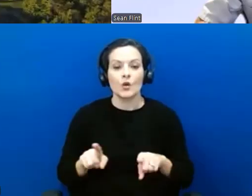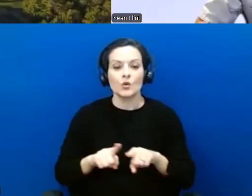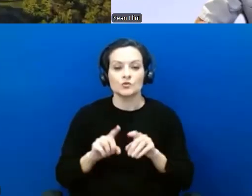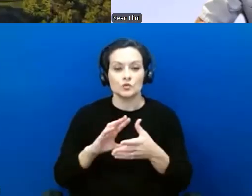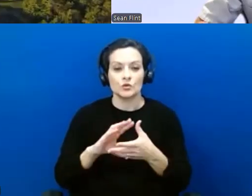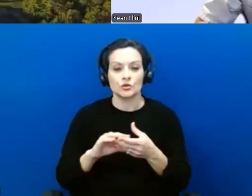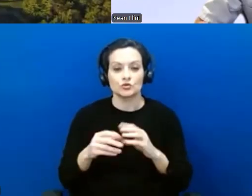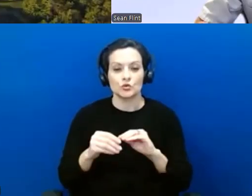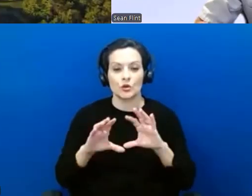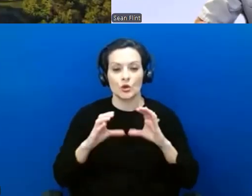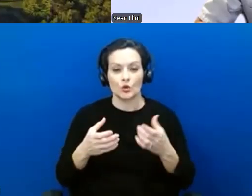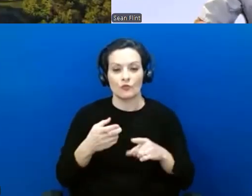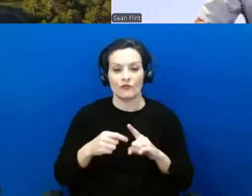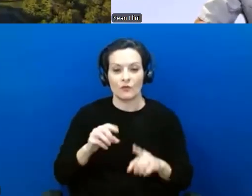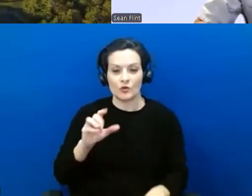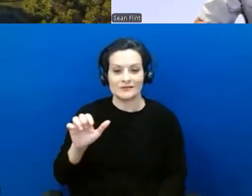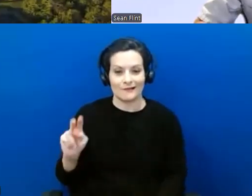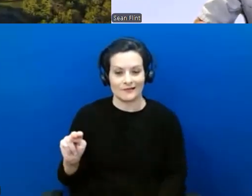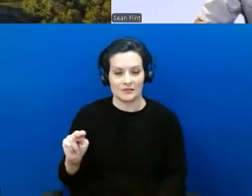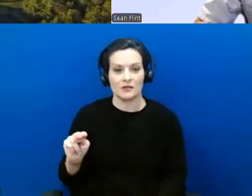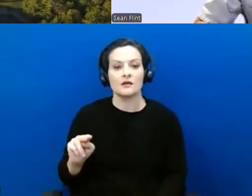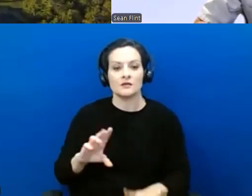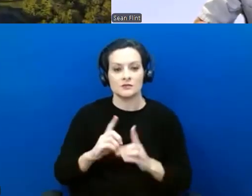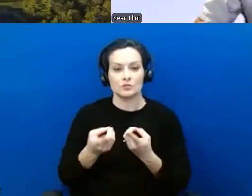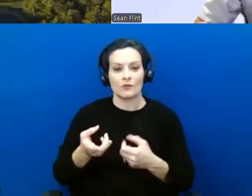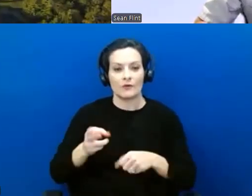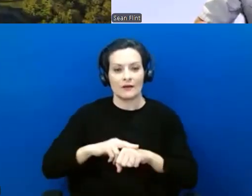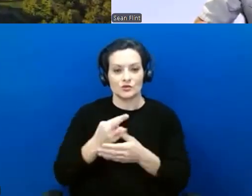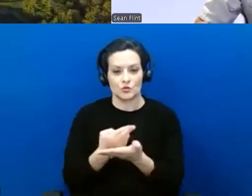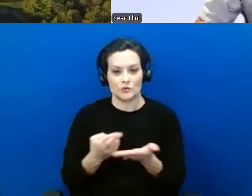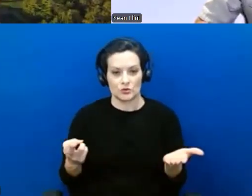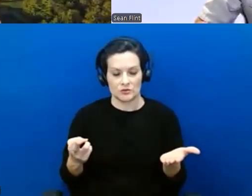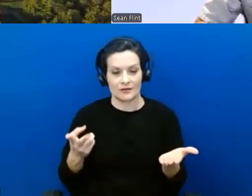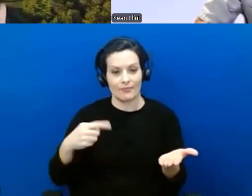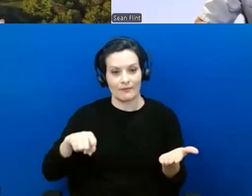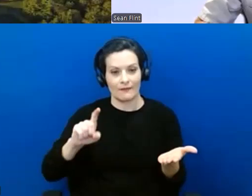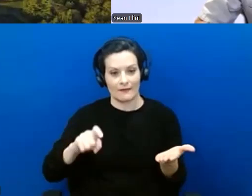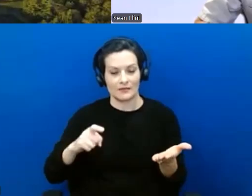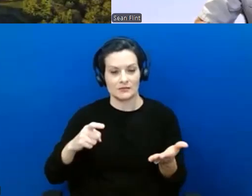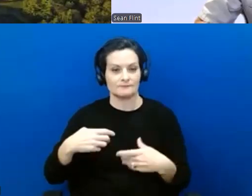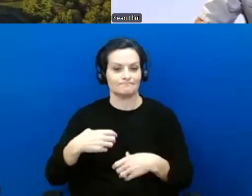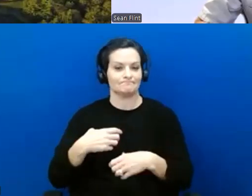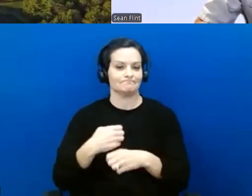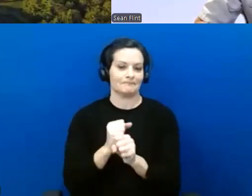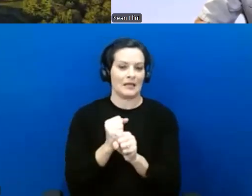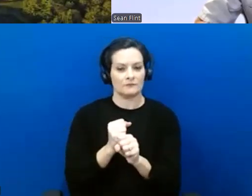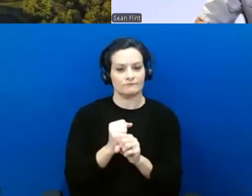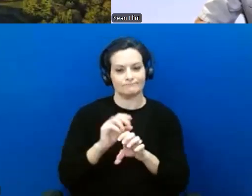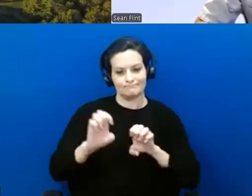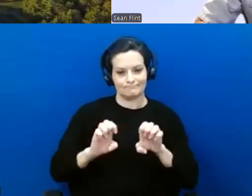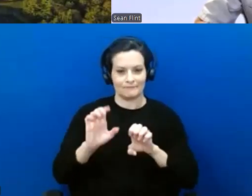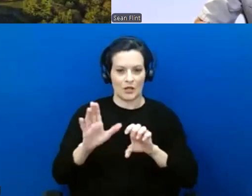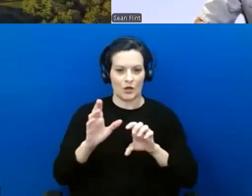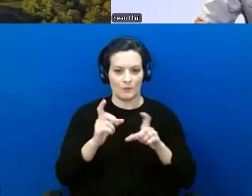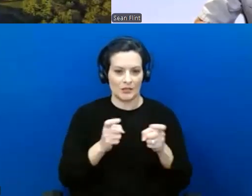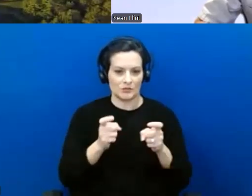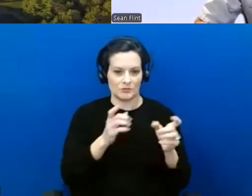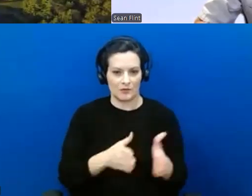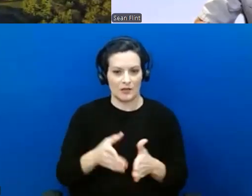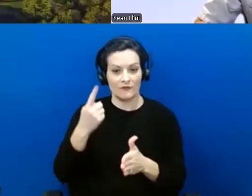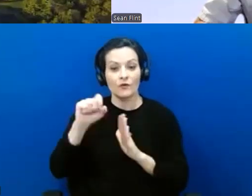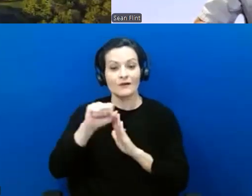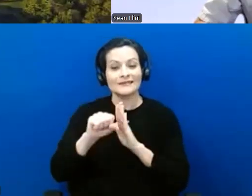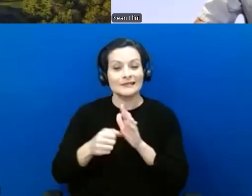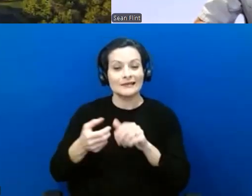from Wisconsin Department of Natural Resources who had to create or reevaluate their management plan for a state natural